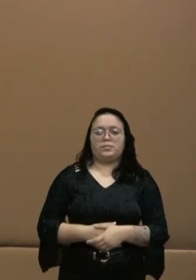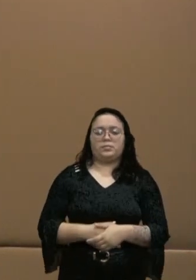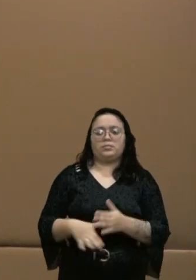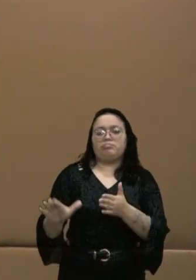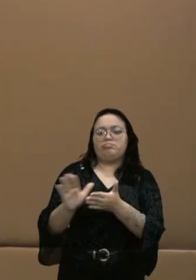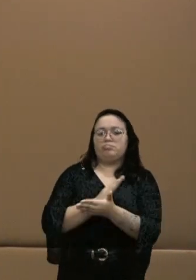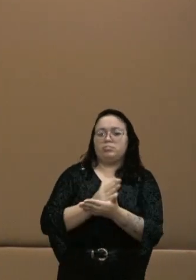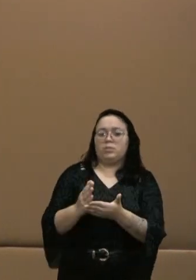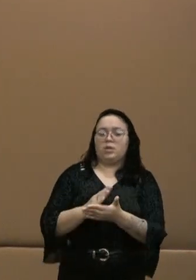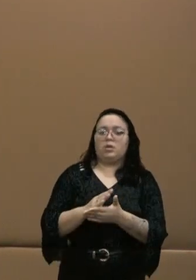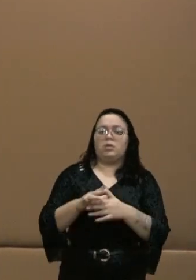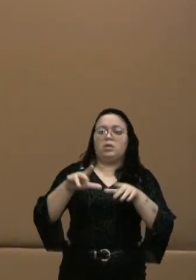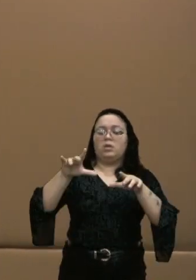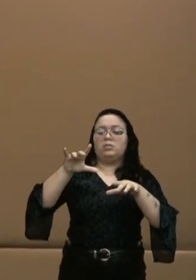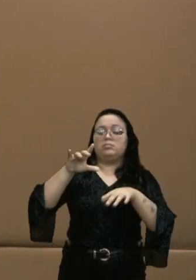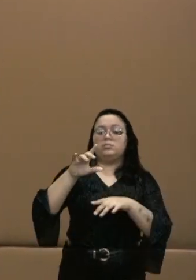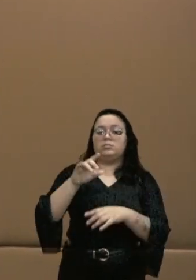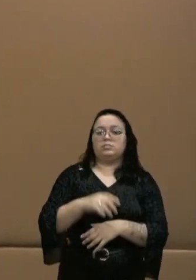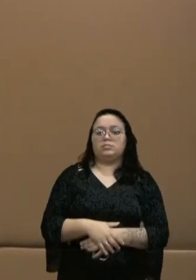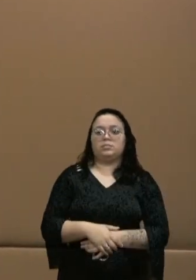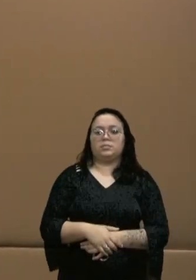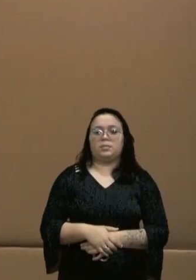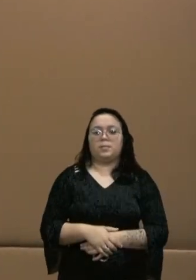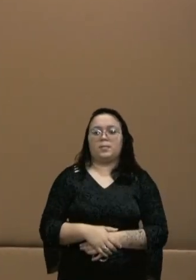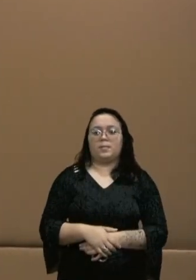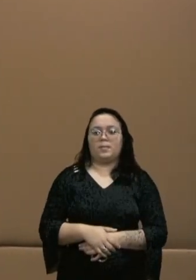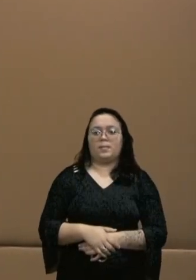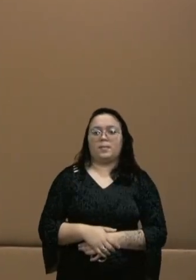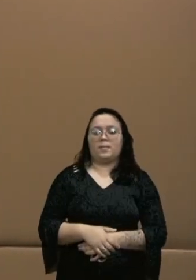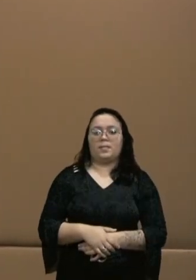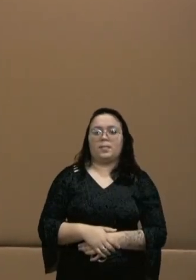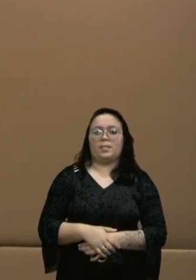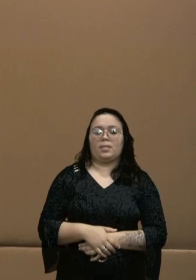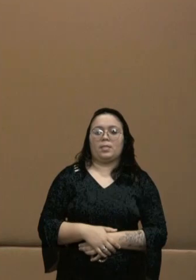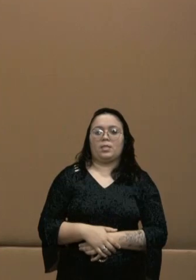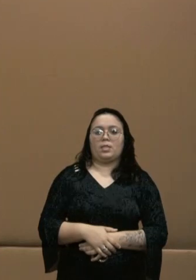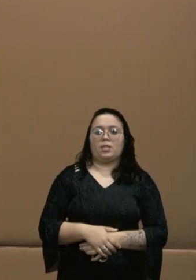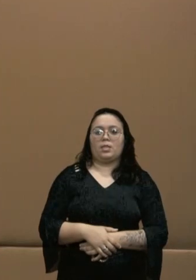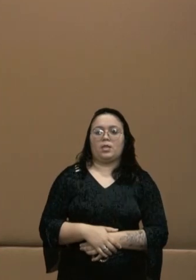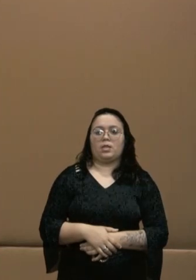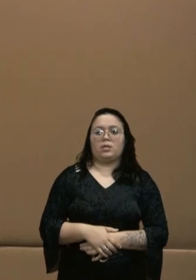purpose. Some observations before we get to the end.